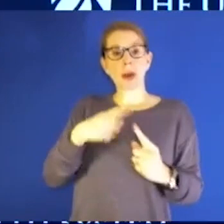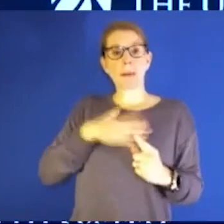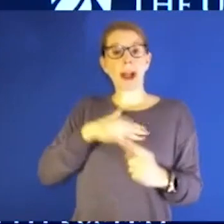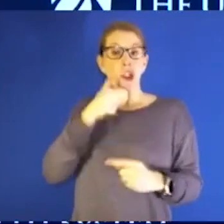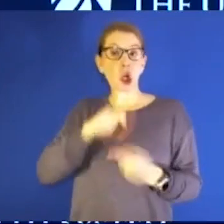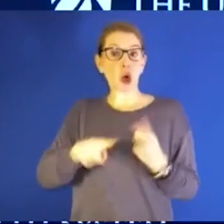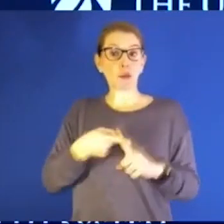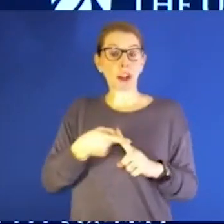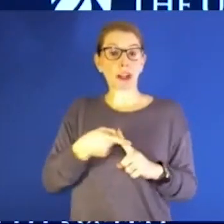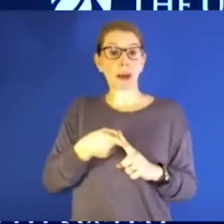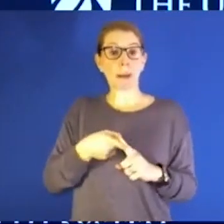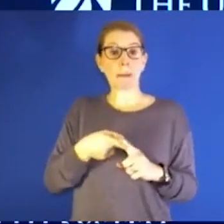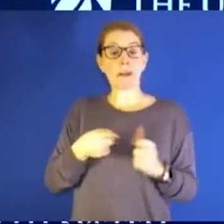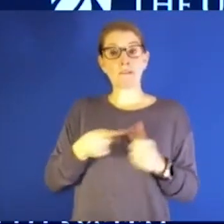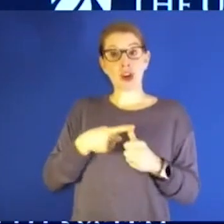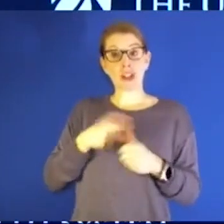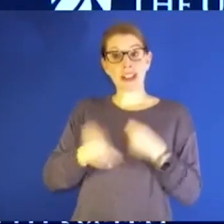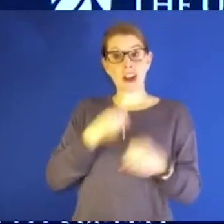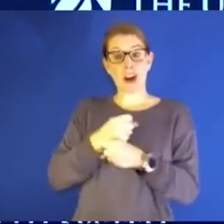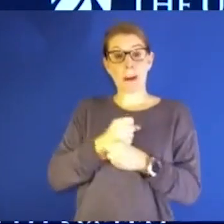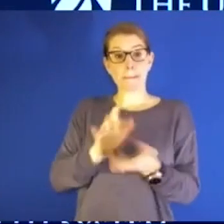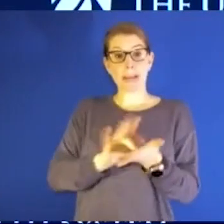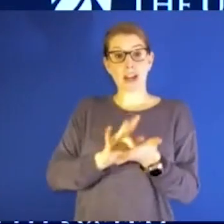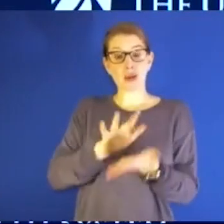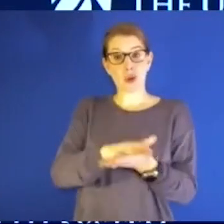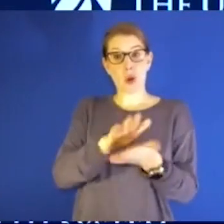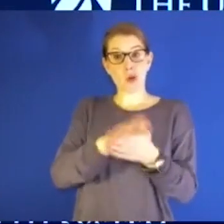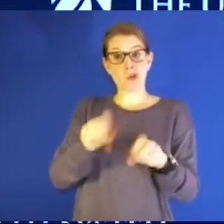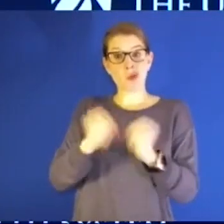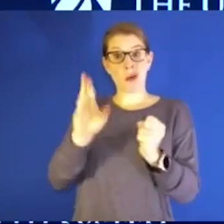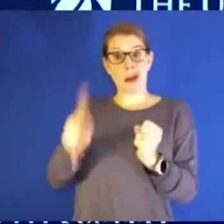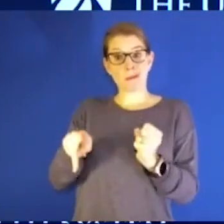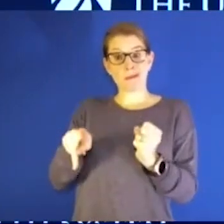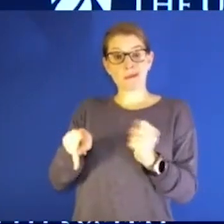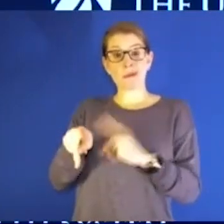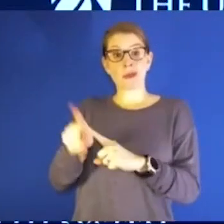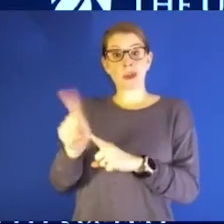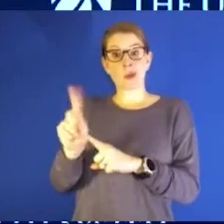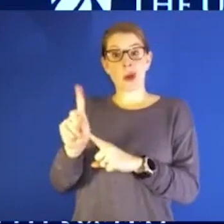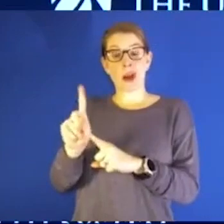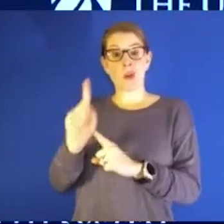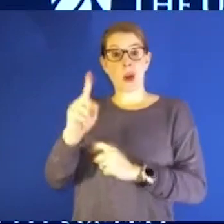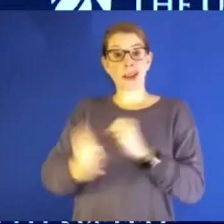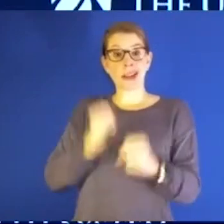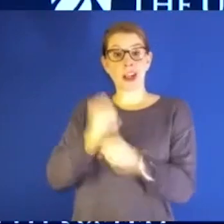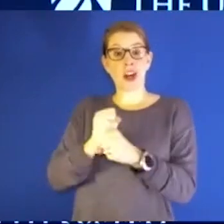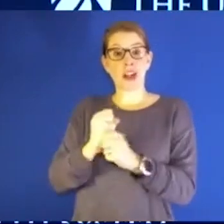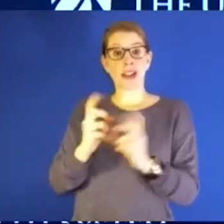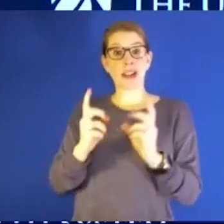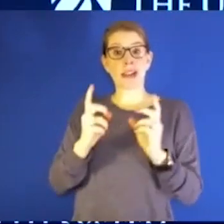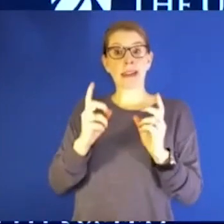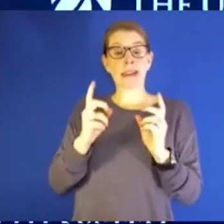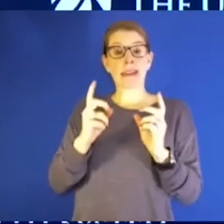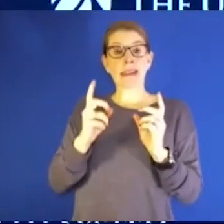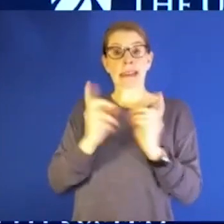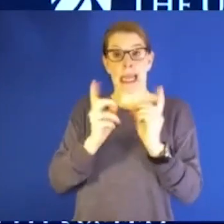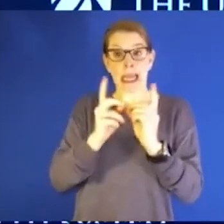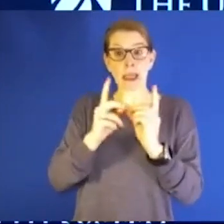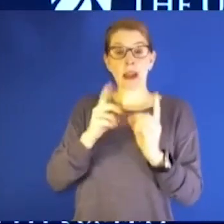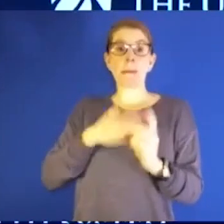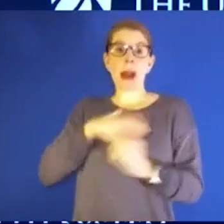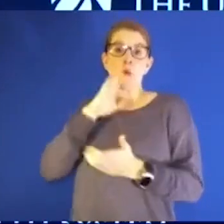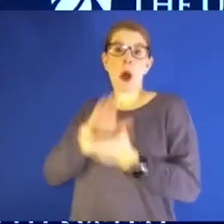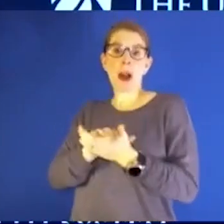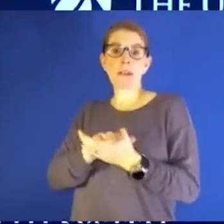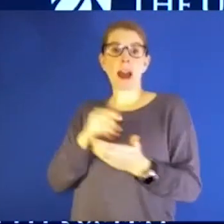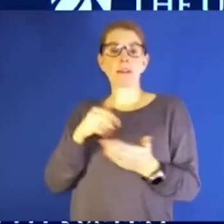my first year of medical school broke up with me after 1 year of dating. That actually ended up being my wife. I was very persistent. I had access to really good drugs,